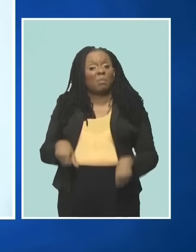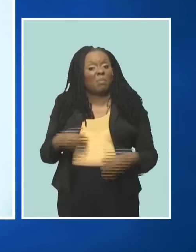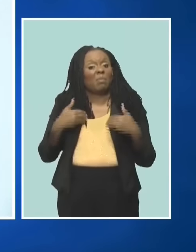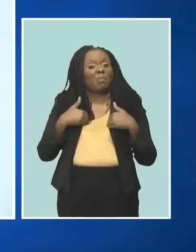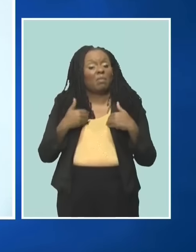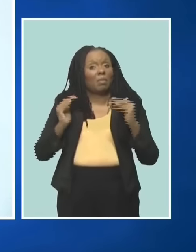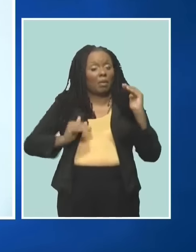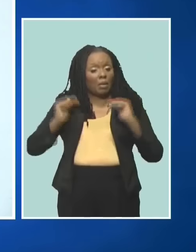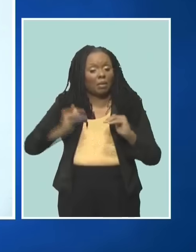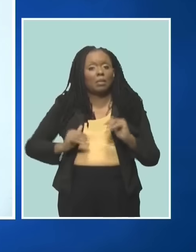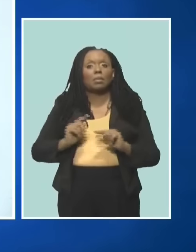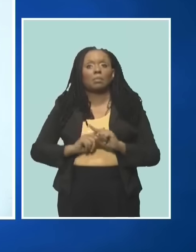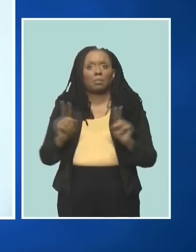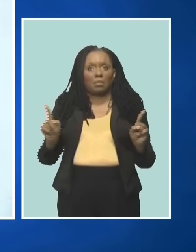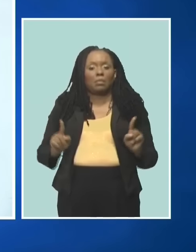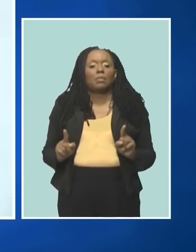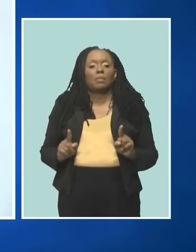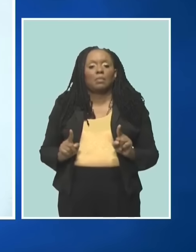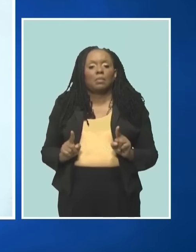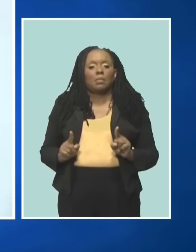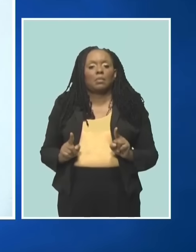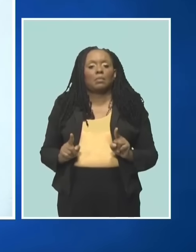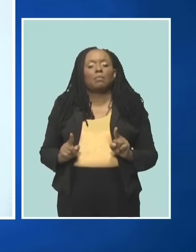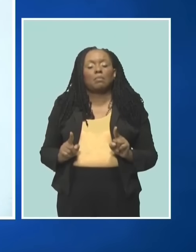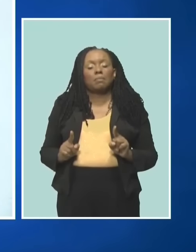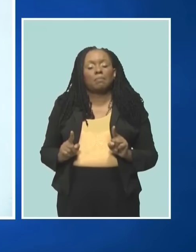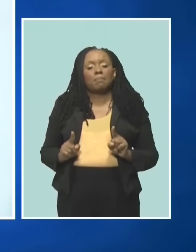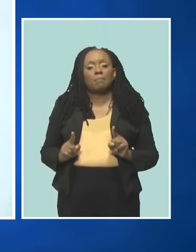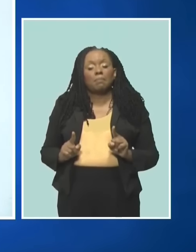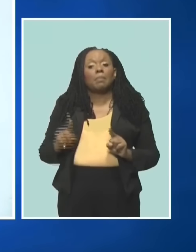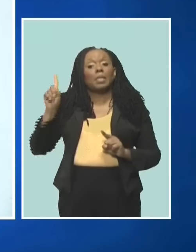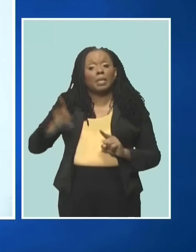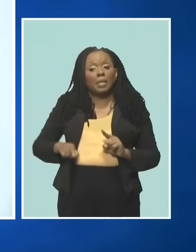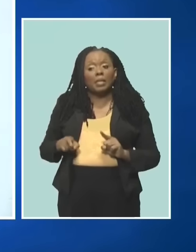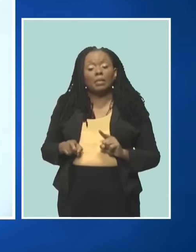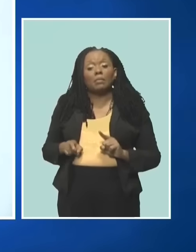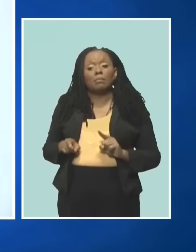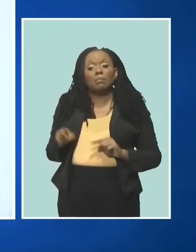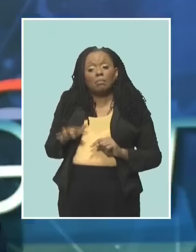but we are maintaining that there's a certain amount that has been allocated for agriculture.